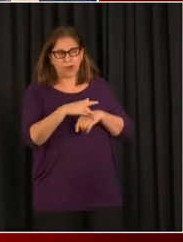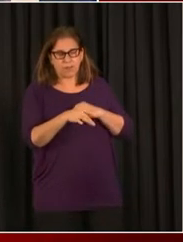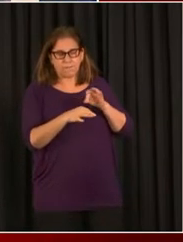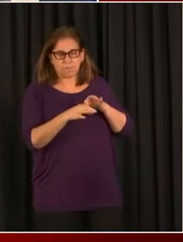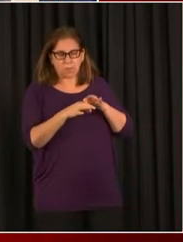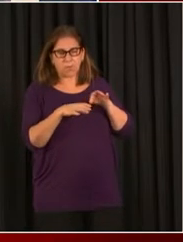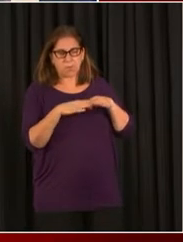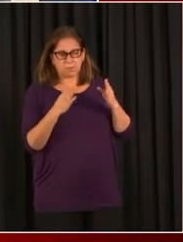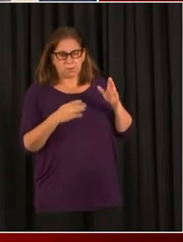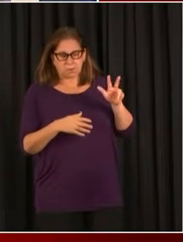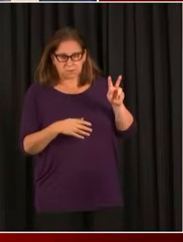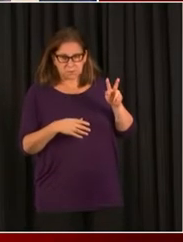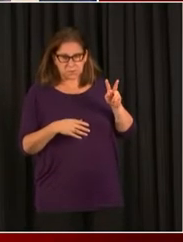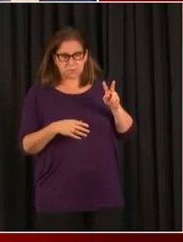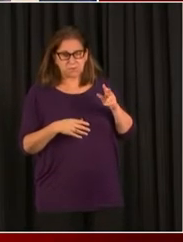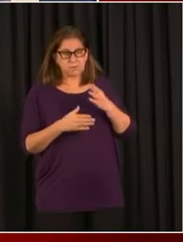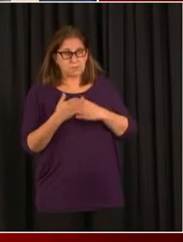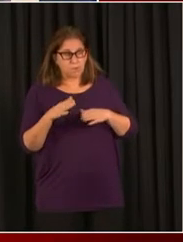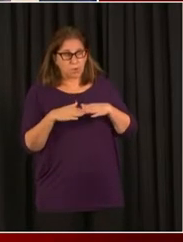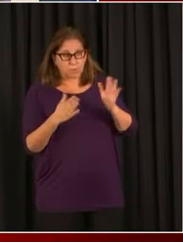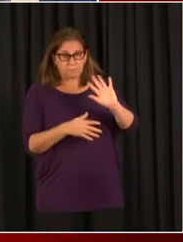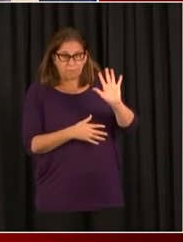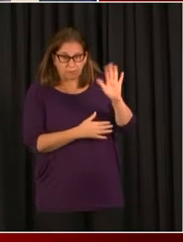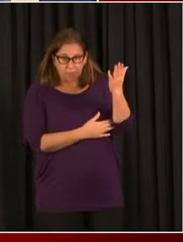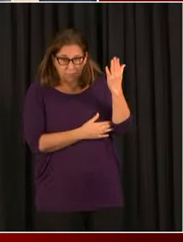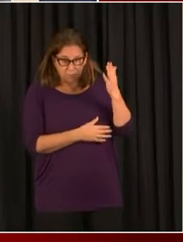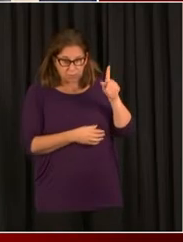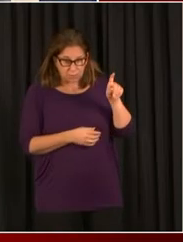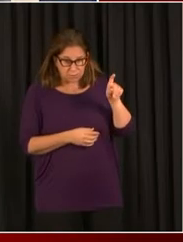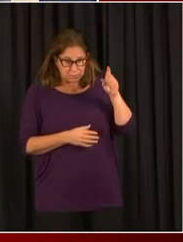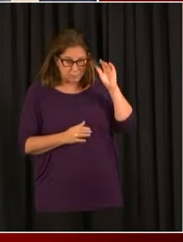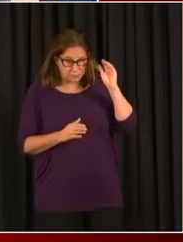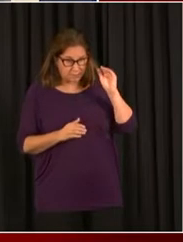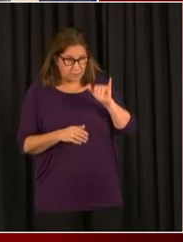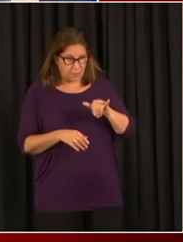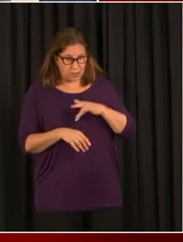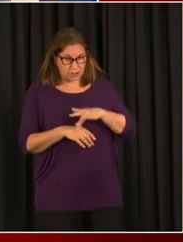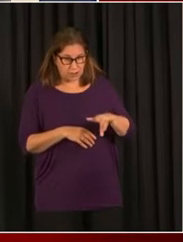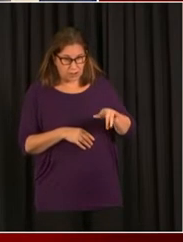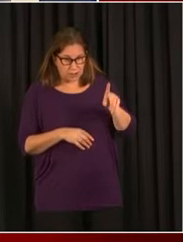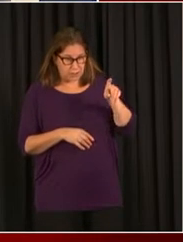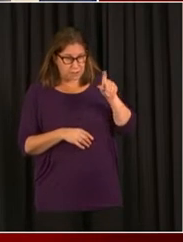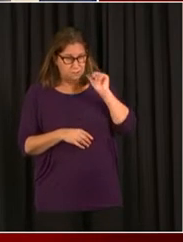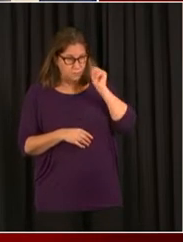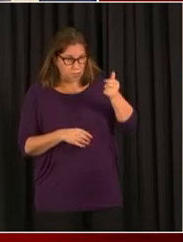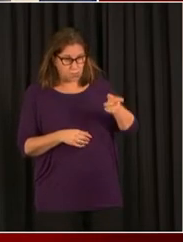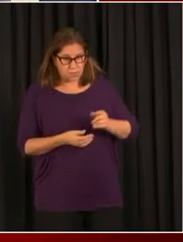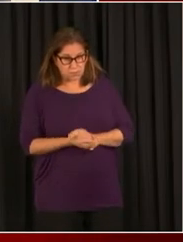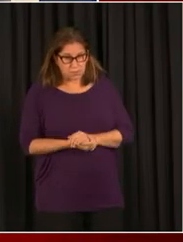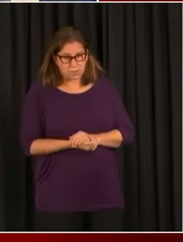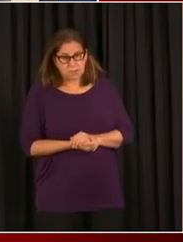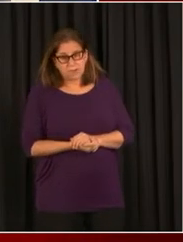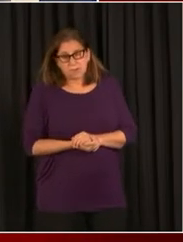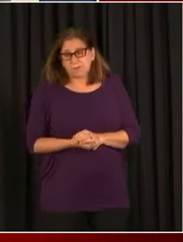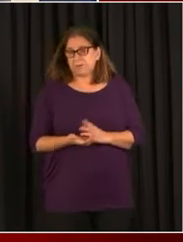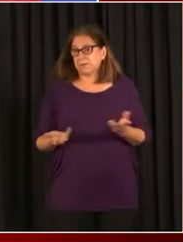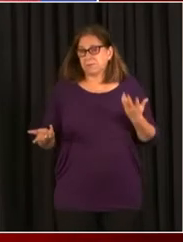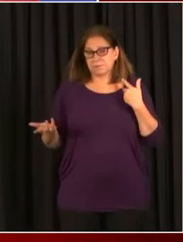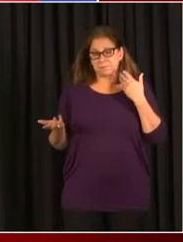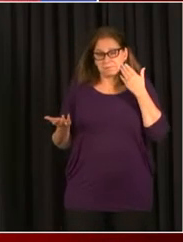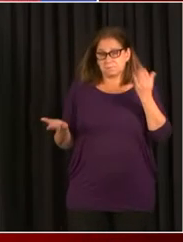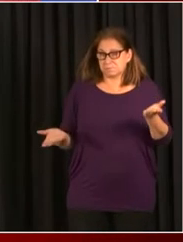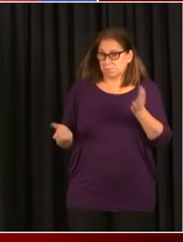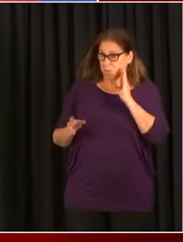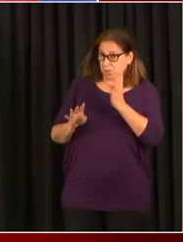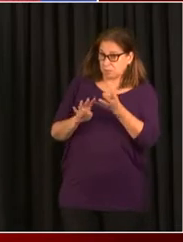you expecting lines tomorrow? What should people plan on if they go? I don't know if there will be long lines, but I